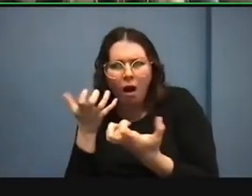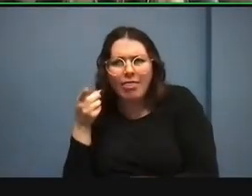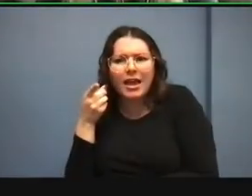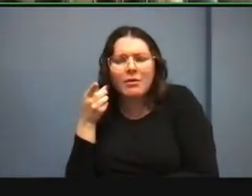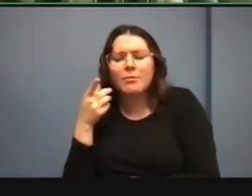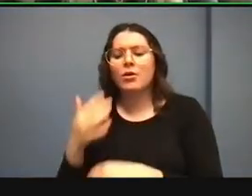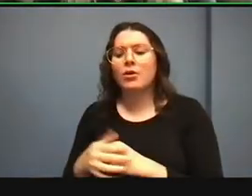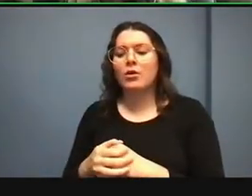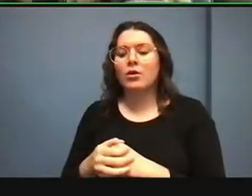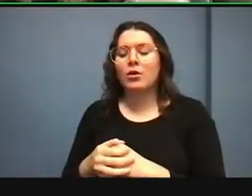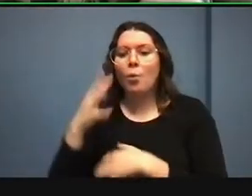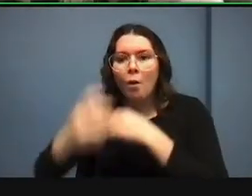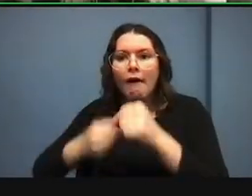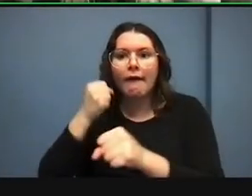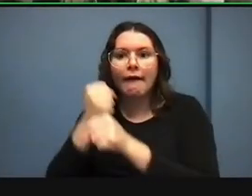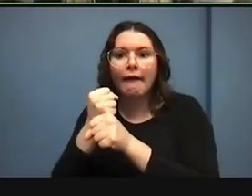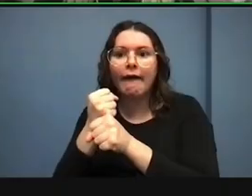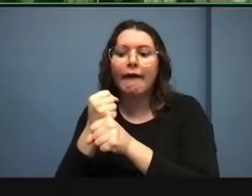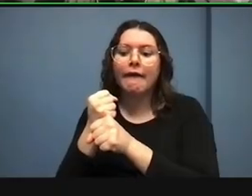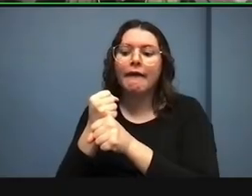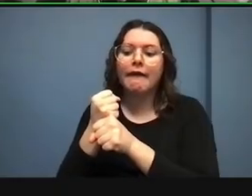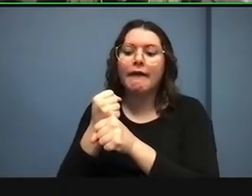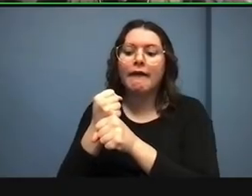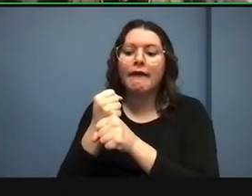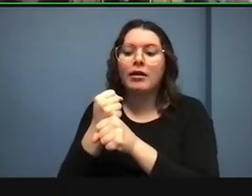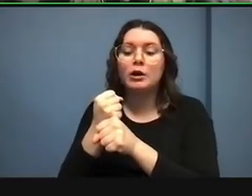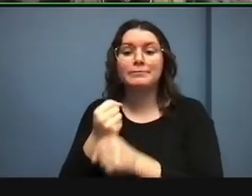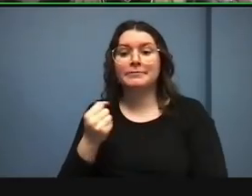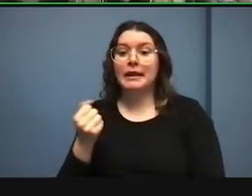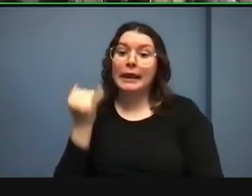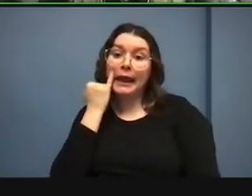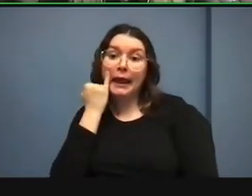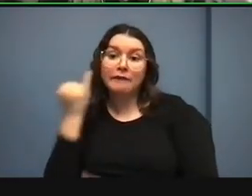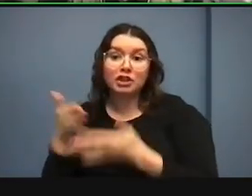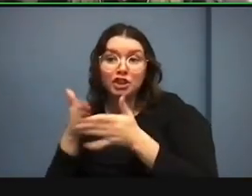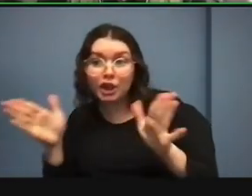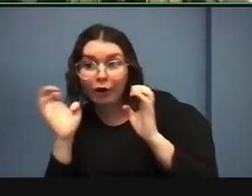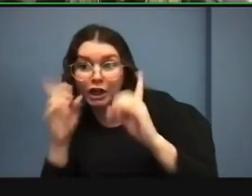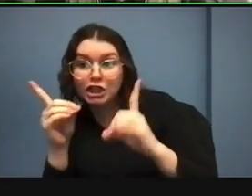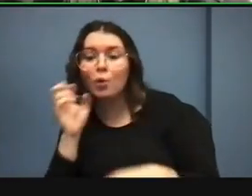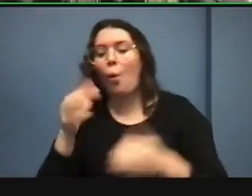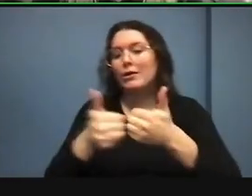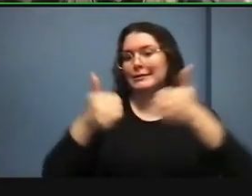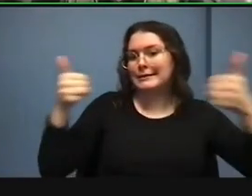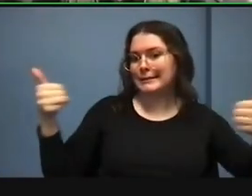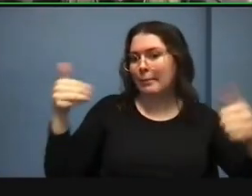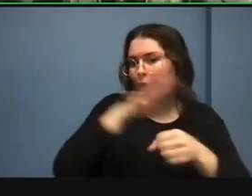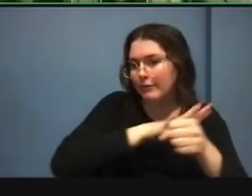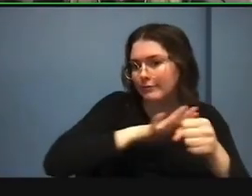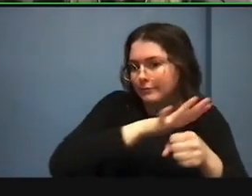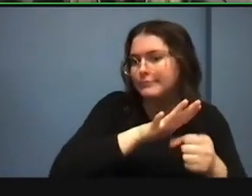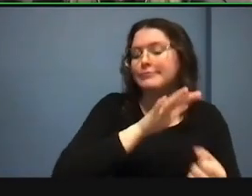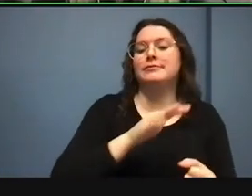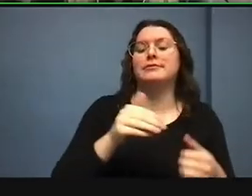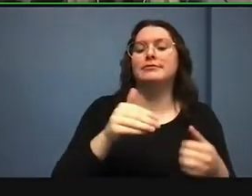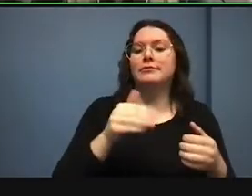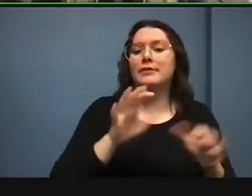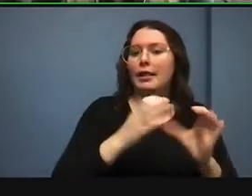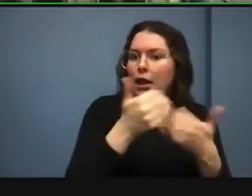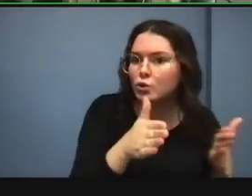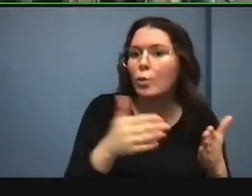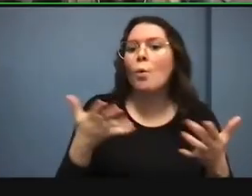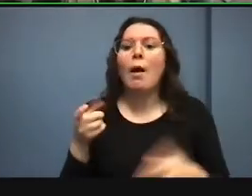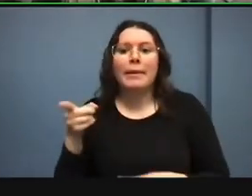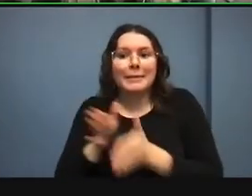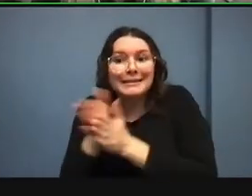based on whether or not they're in general education or in a separate setting? We want it to be